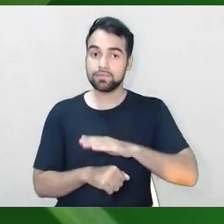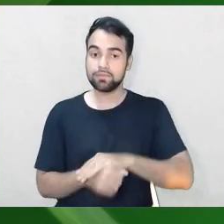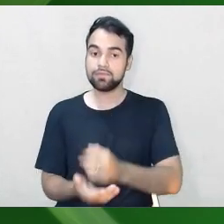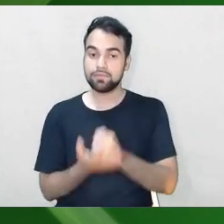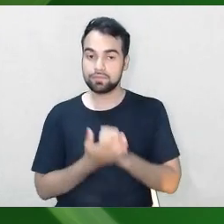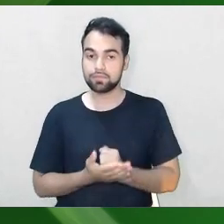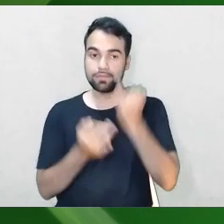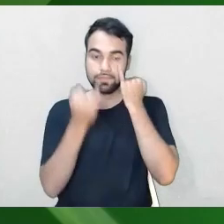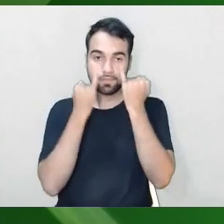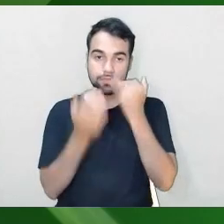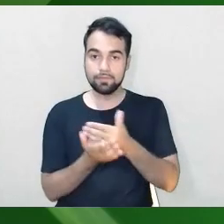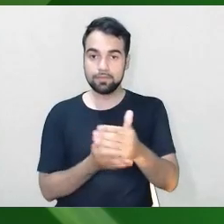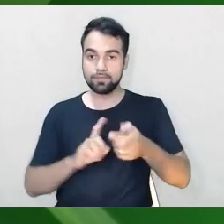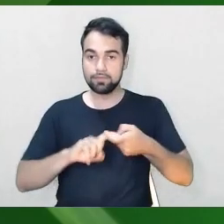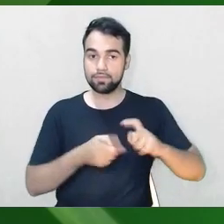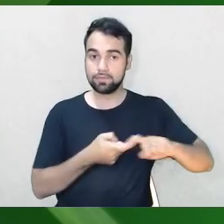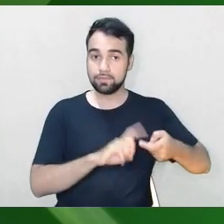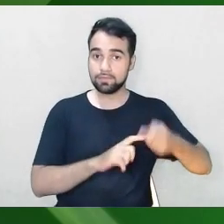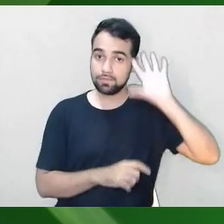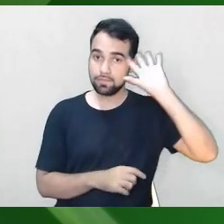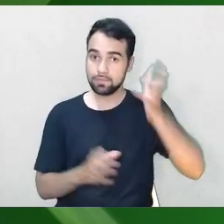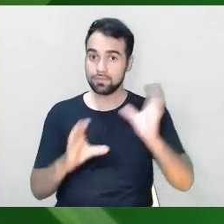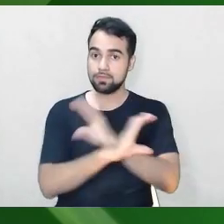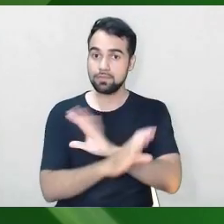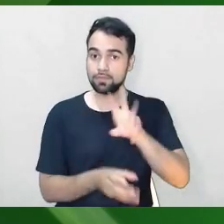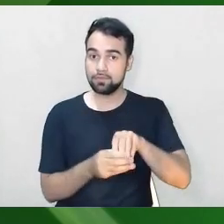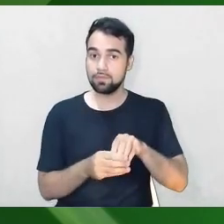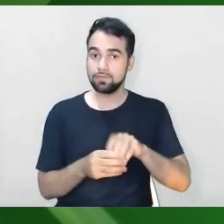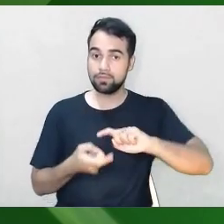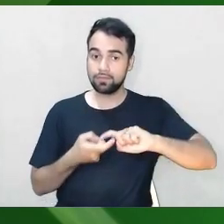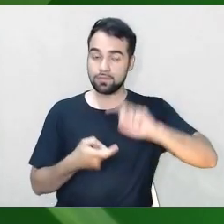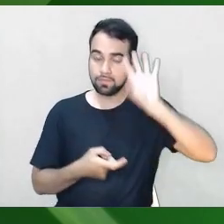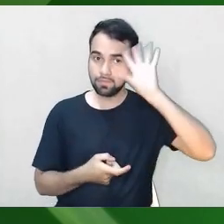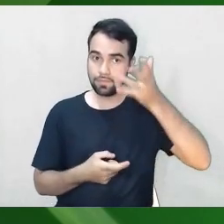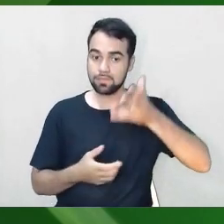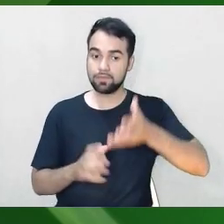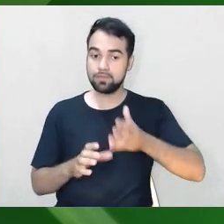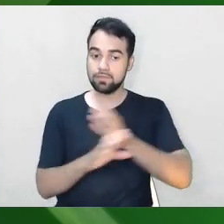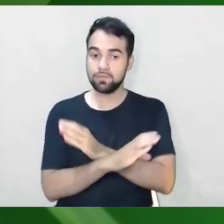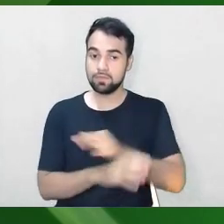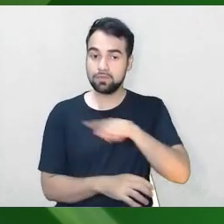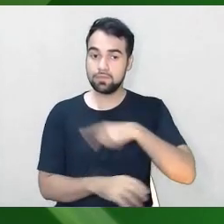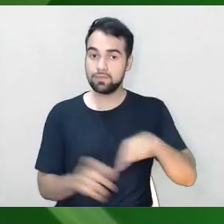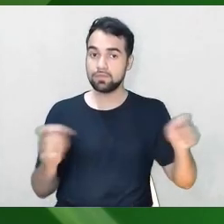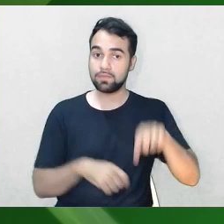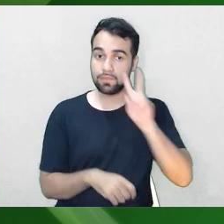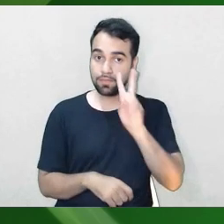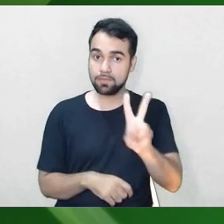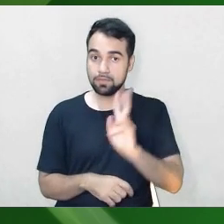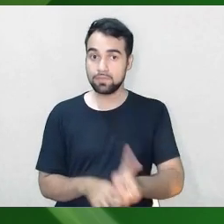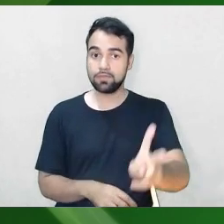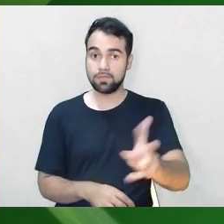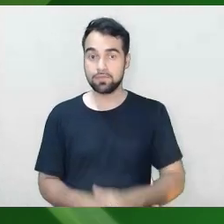to automate complete solutions. And in these complete solutions, you can see that we are always